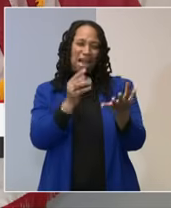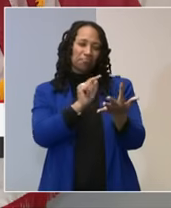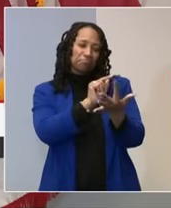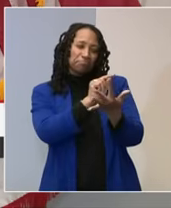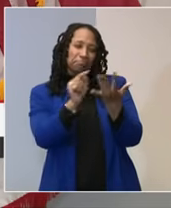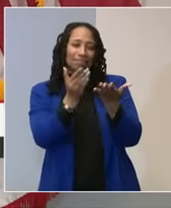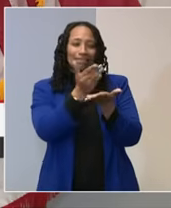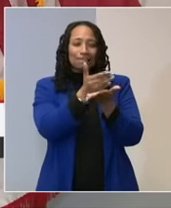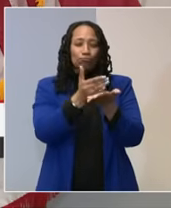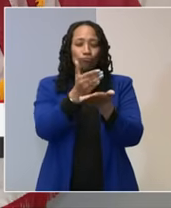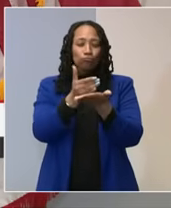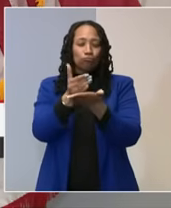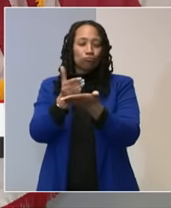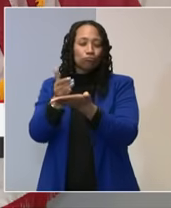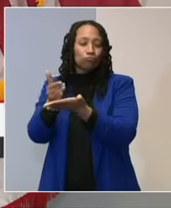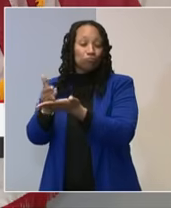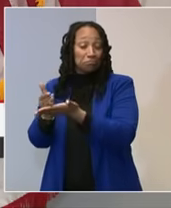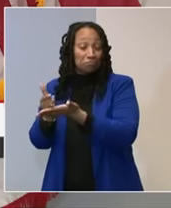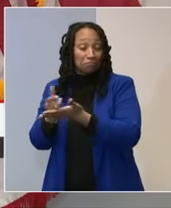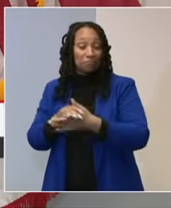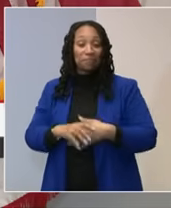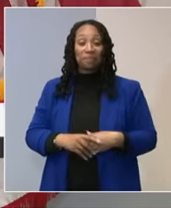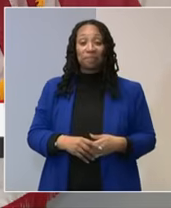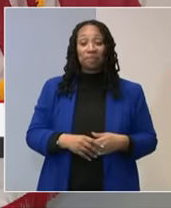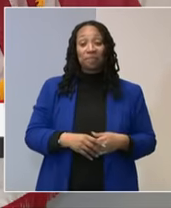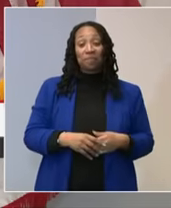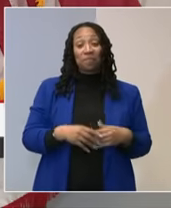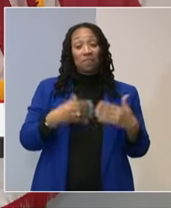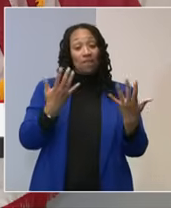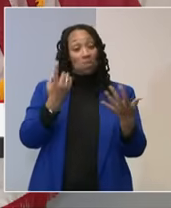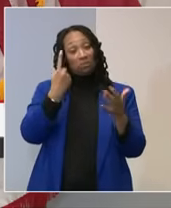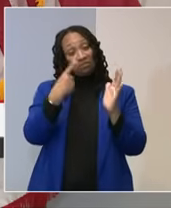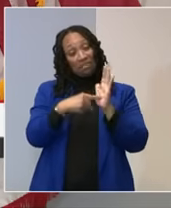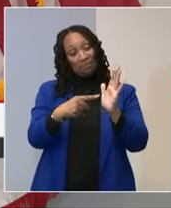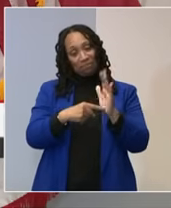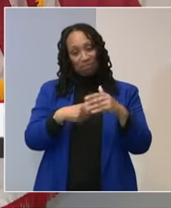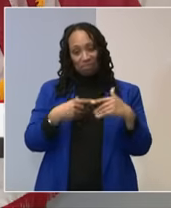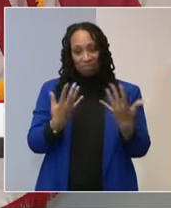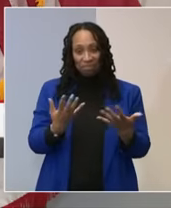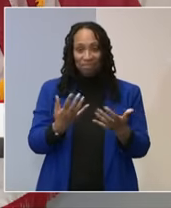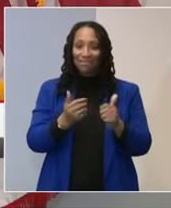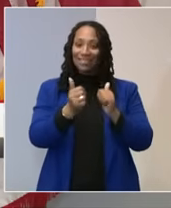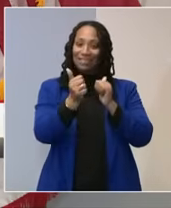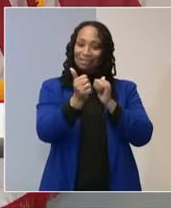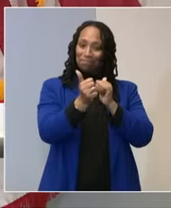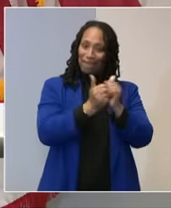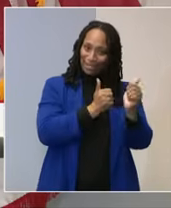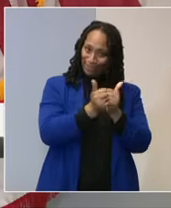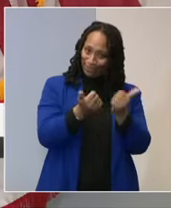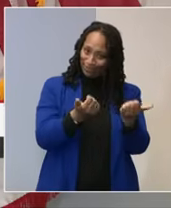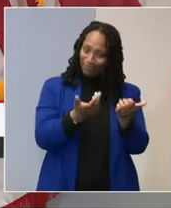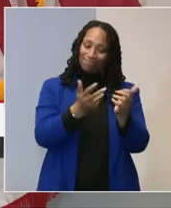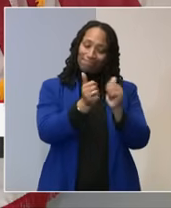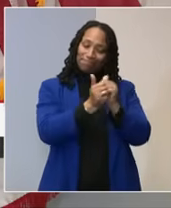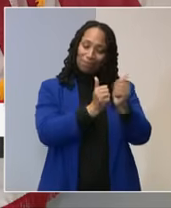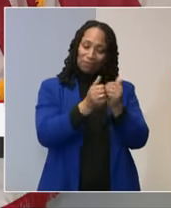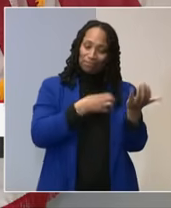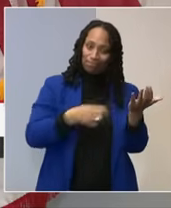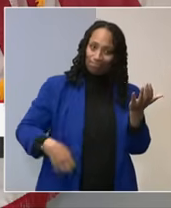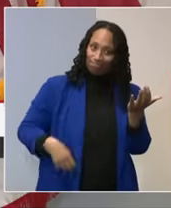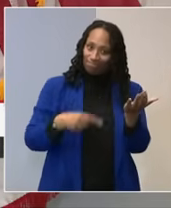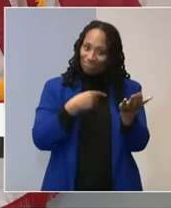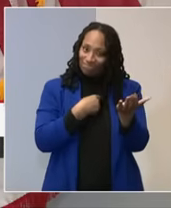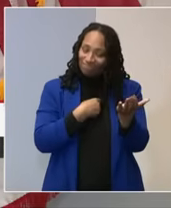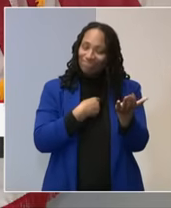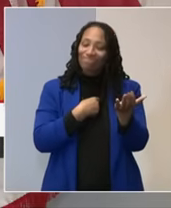And, I know that includes being a sports mayor. I hope people will remember us for our housing efforts,